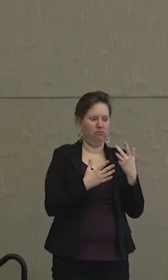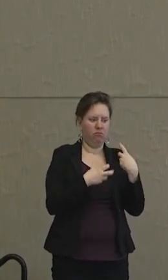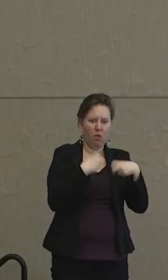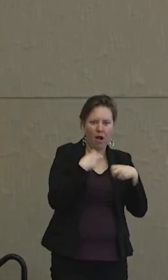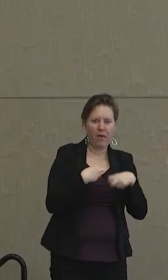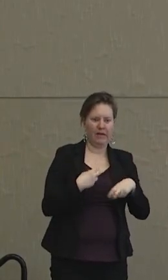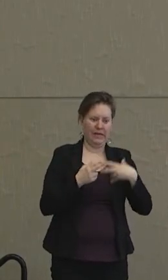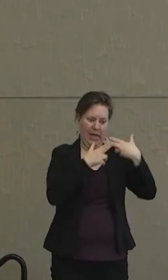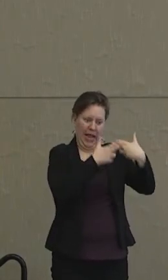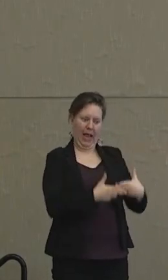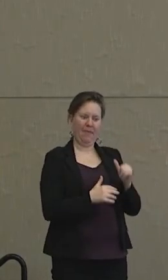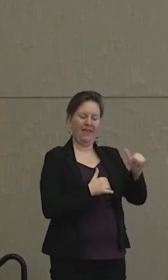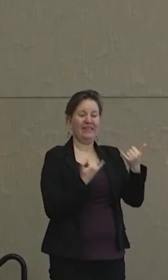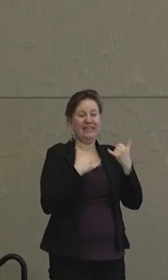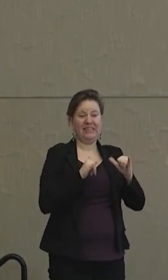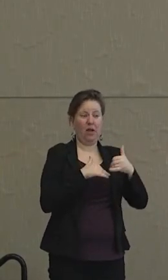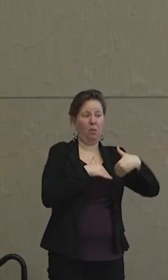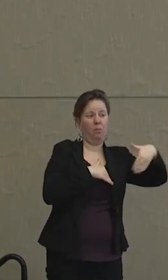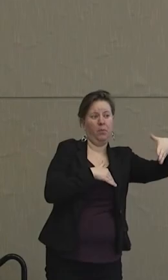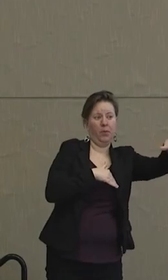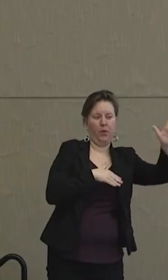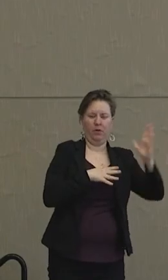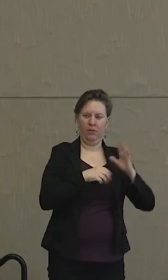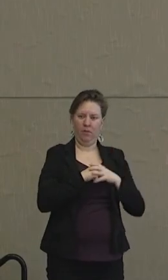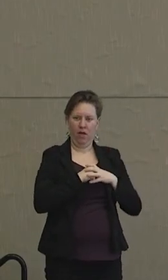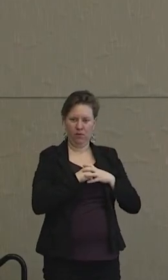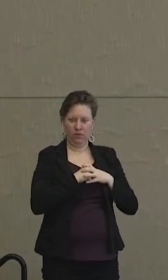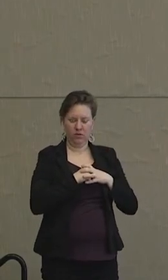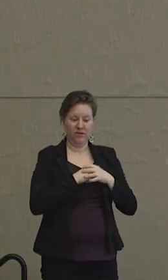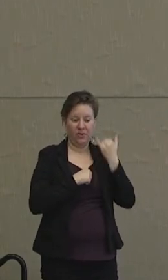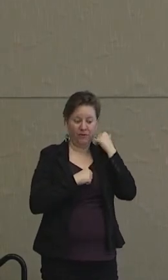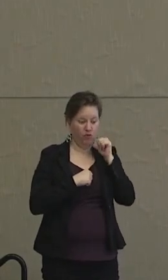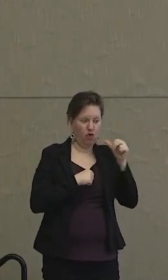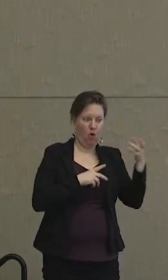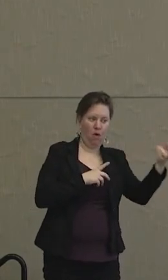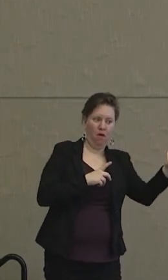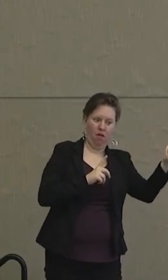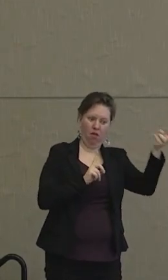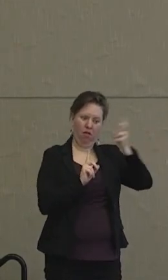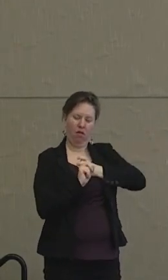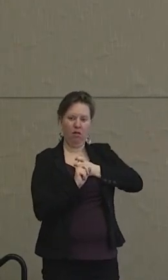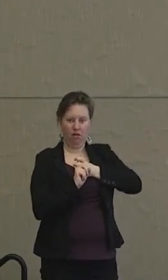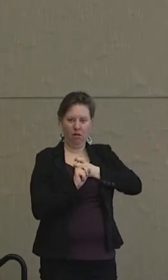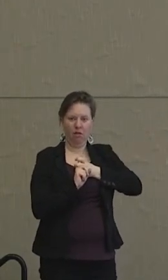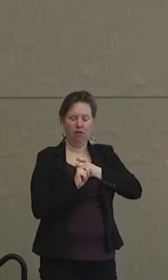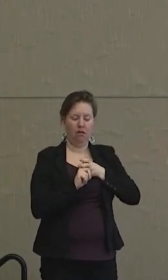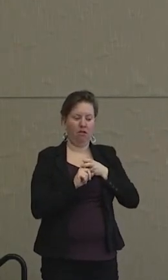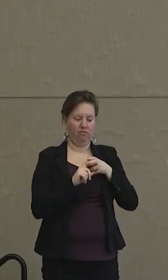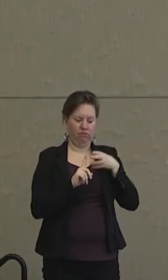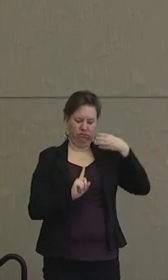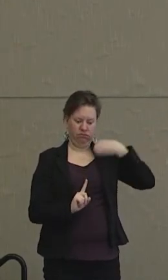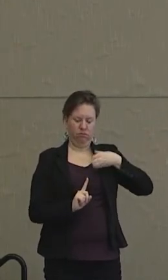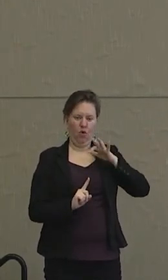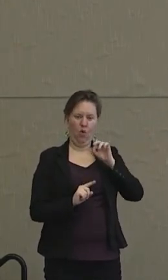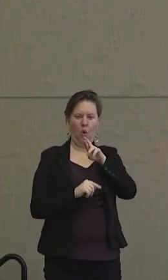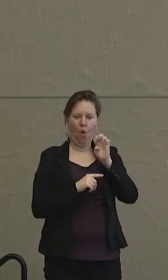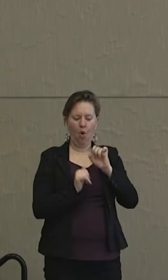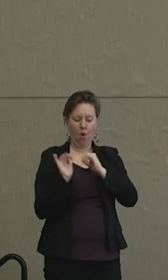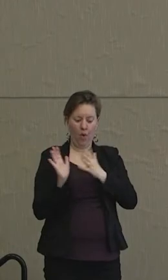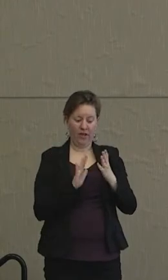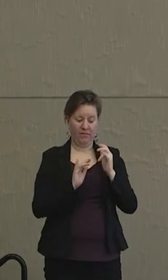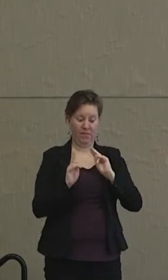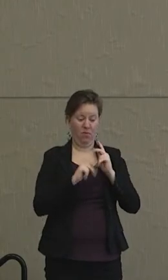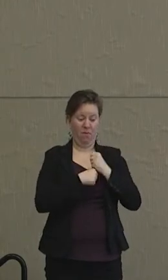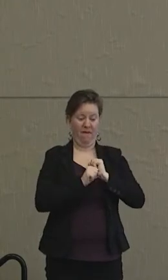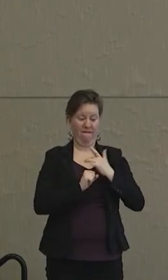still keep people out. So if you don't attend to the kind of the core ways in which people are being